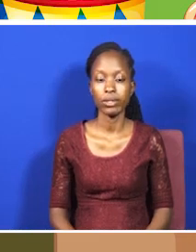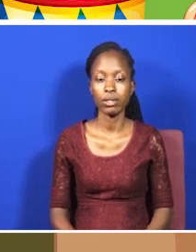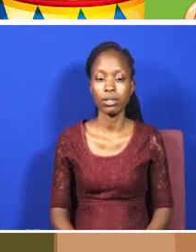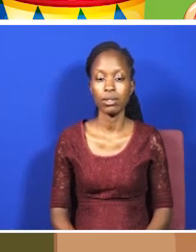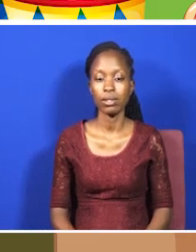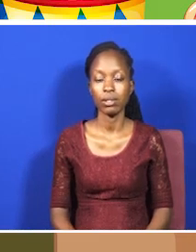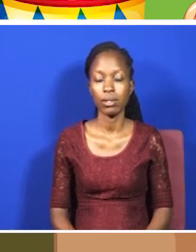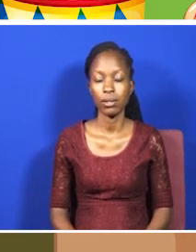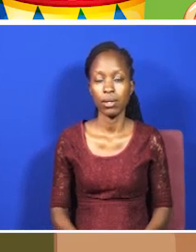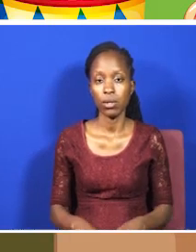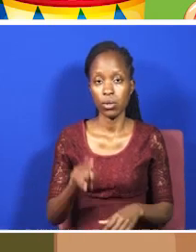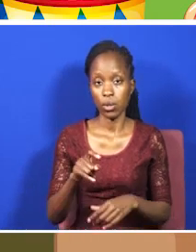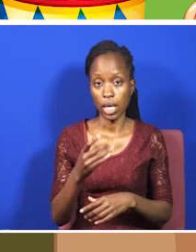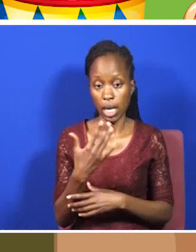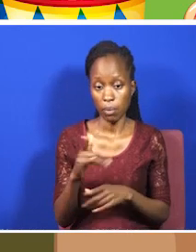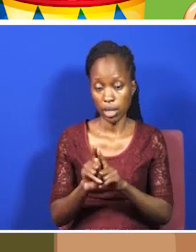All right?